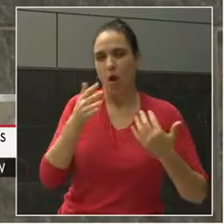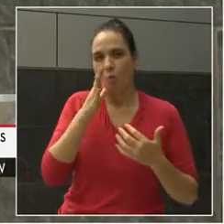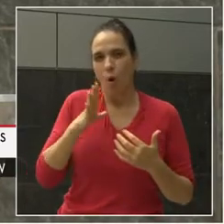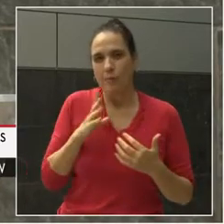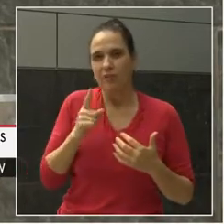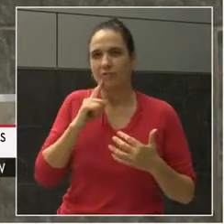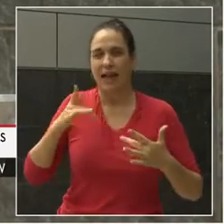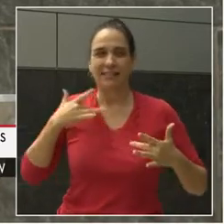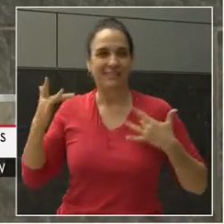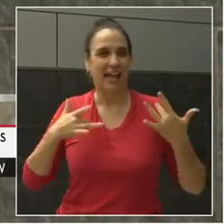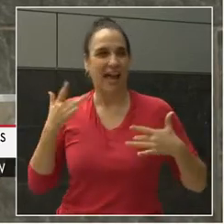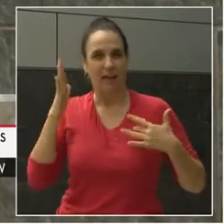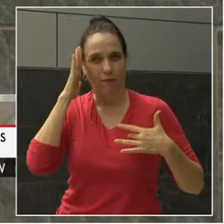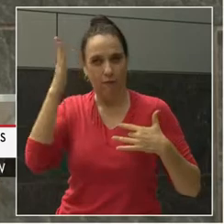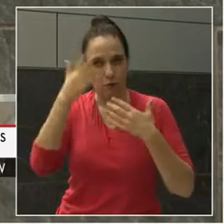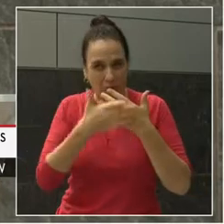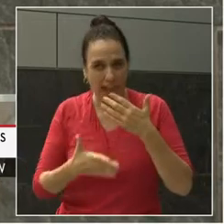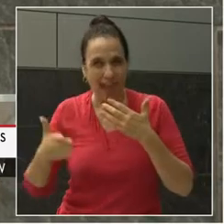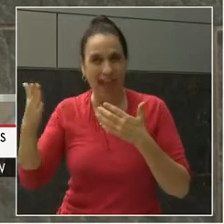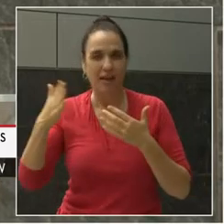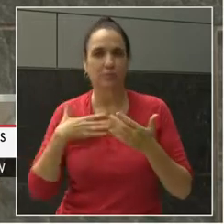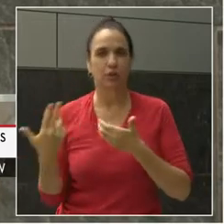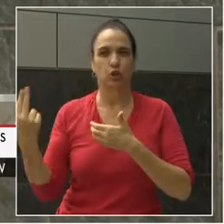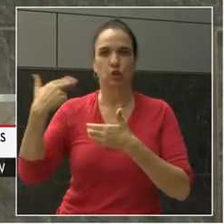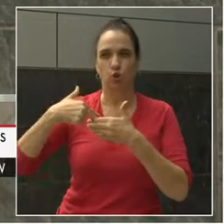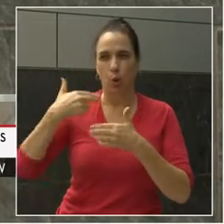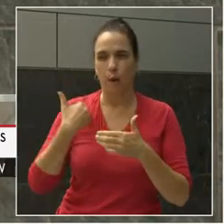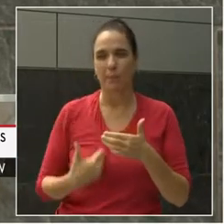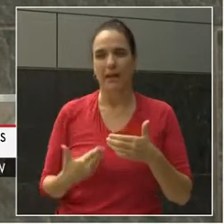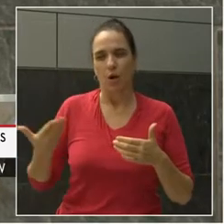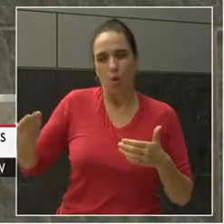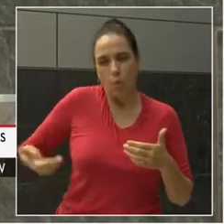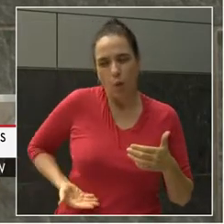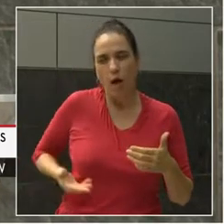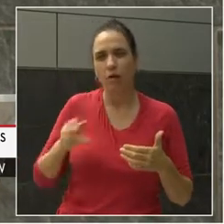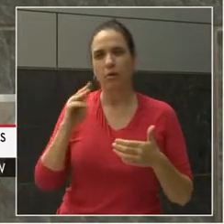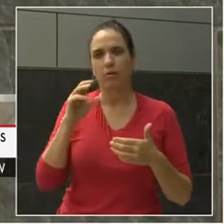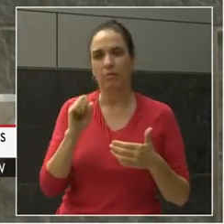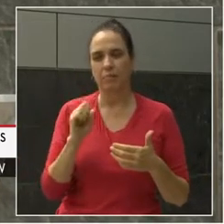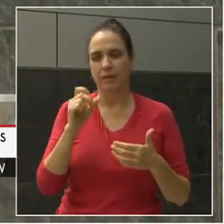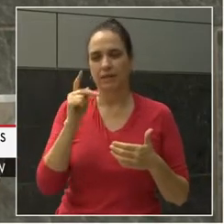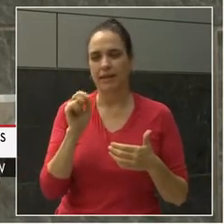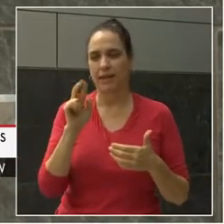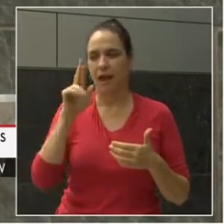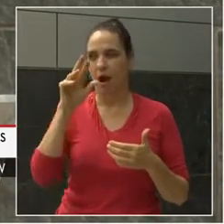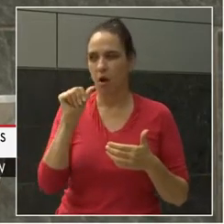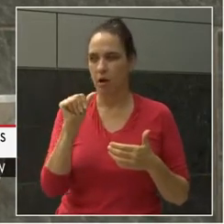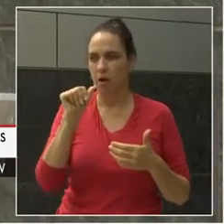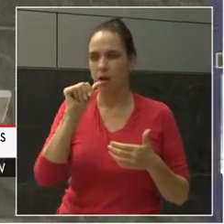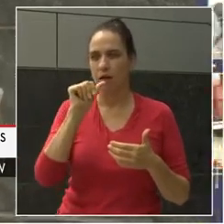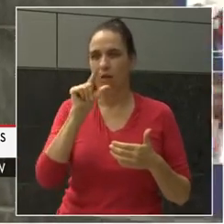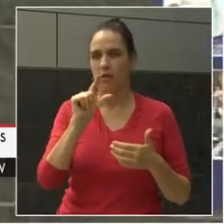exciting future ahead of her. Please join me in welcoming Ms. Kiara Lucas.